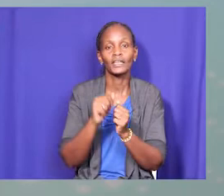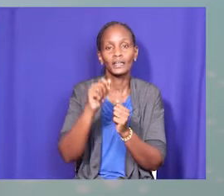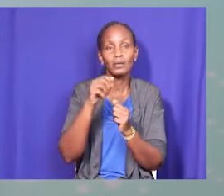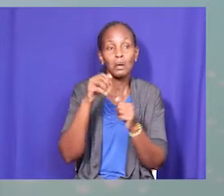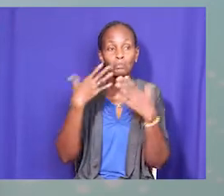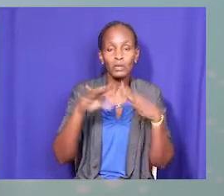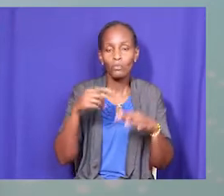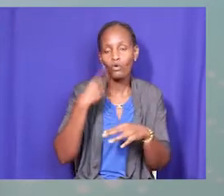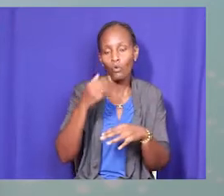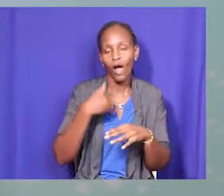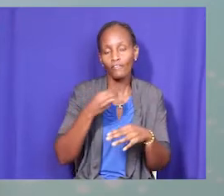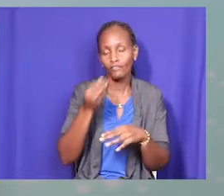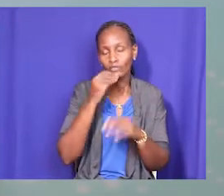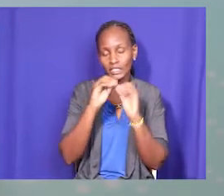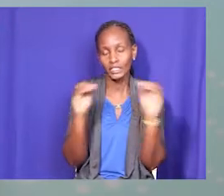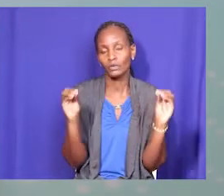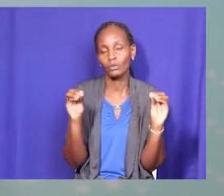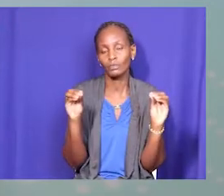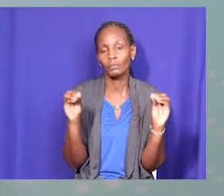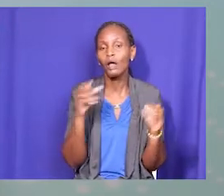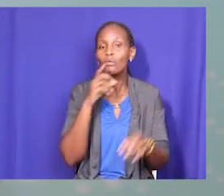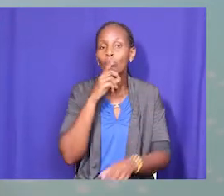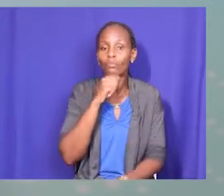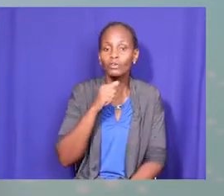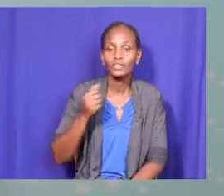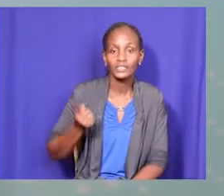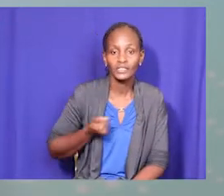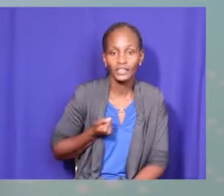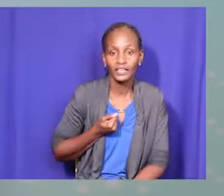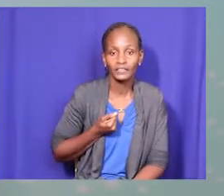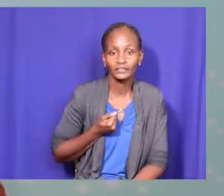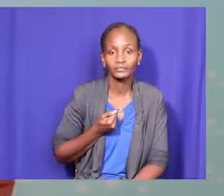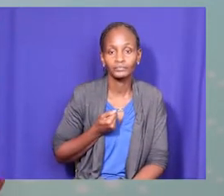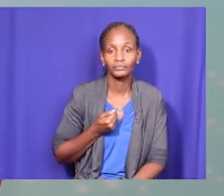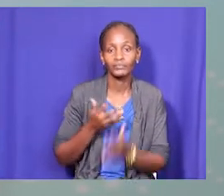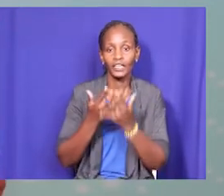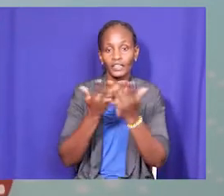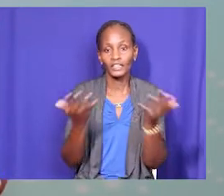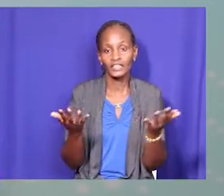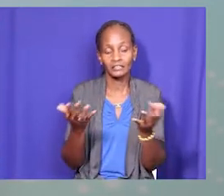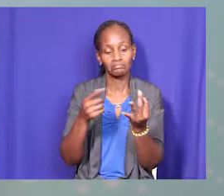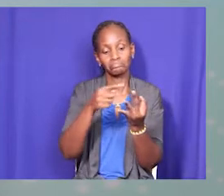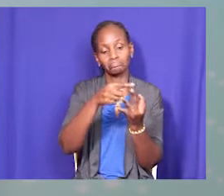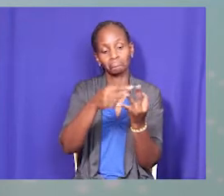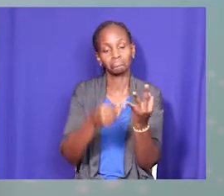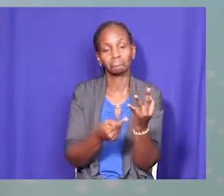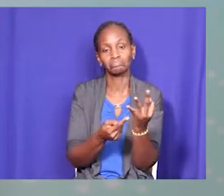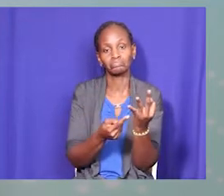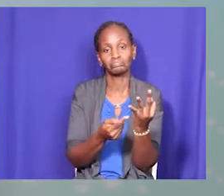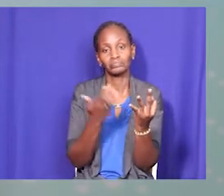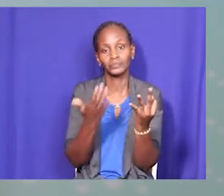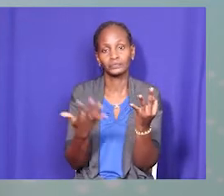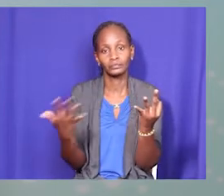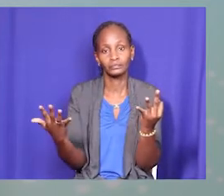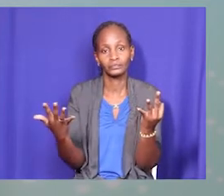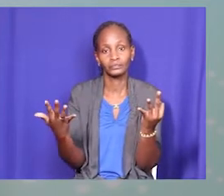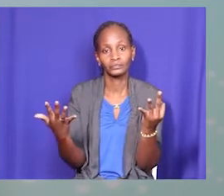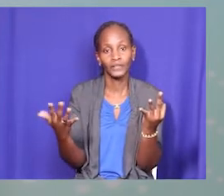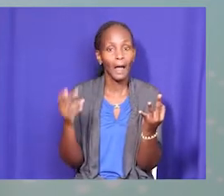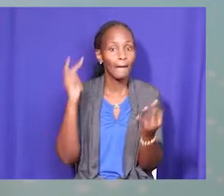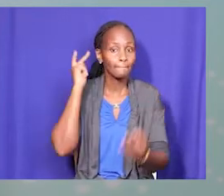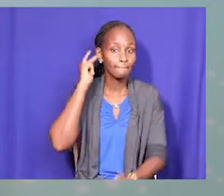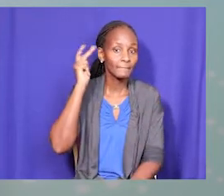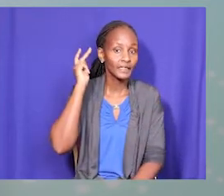needy. Boys and girls, these three things